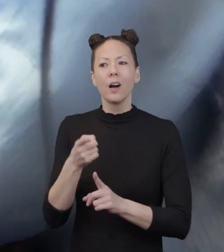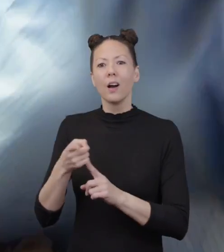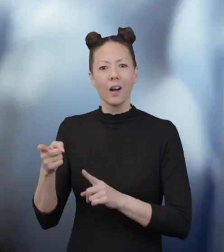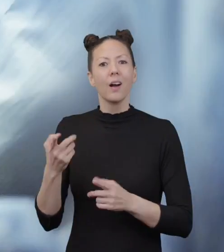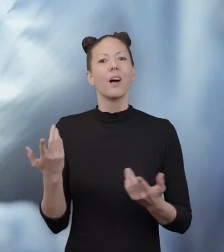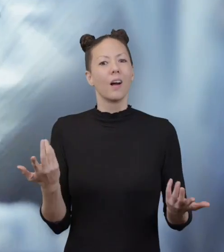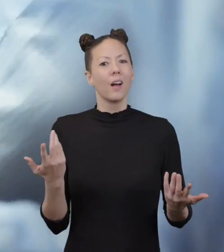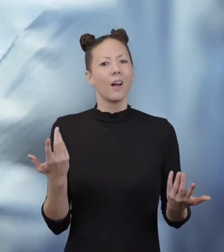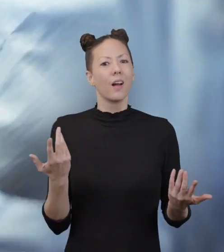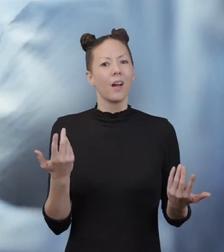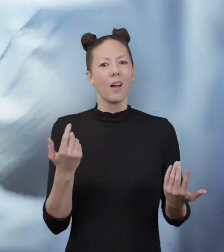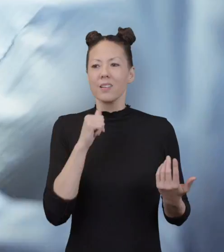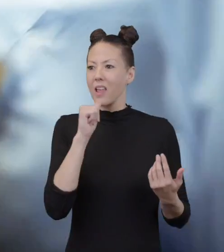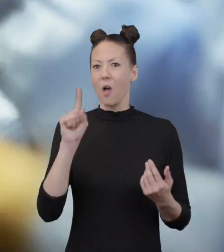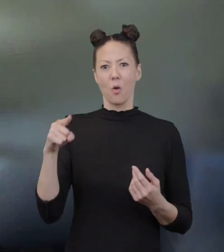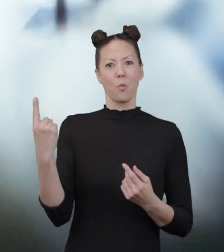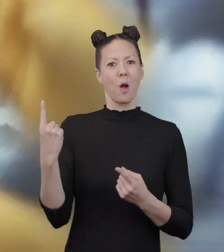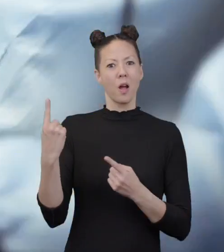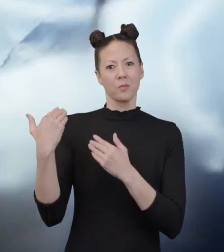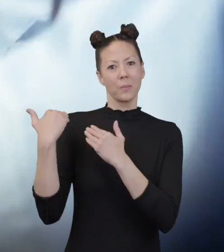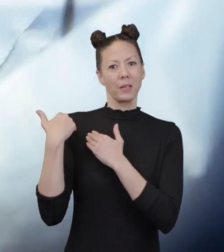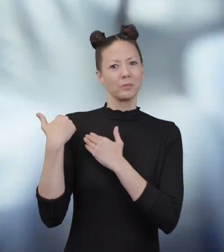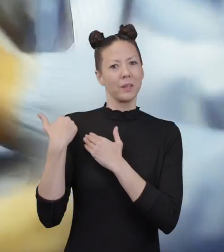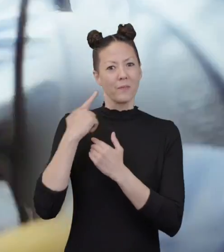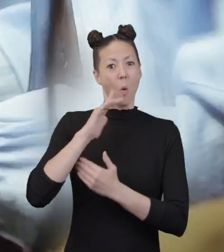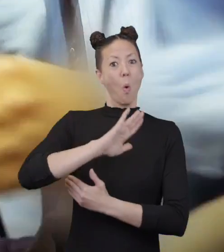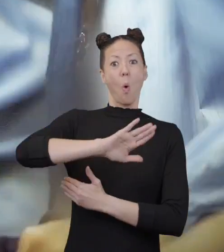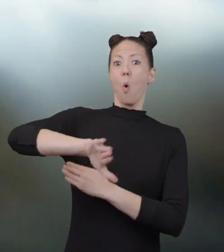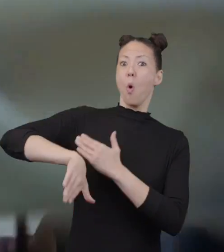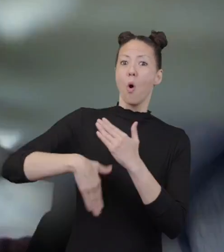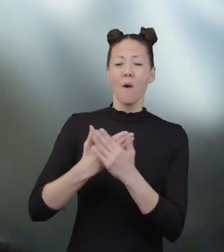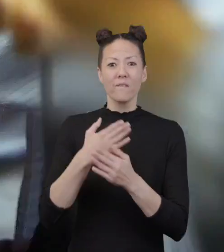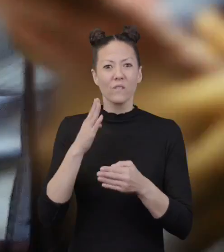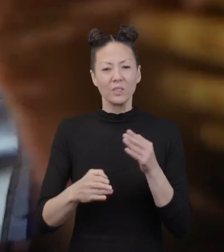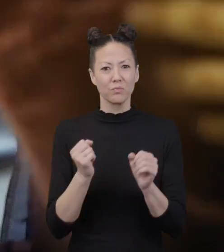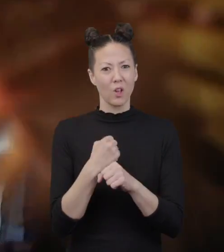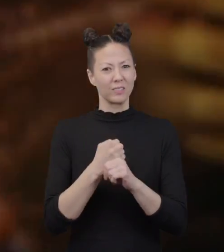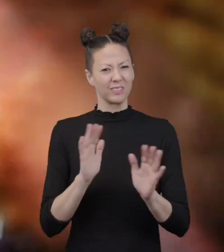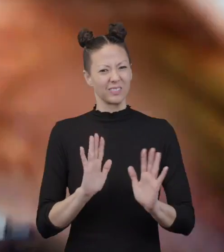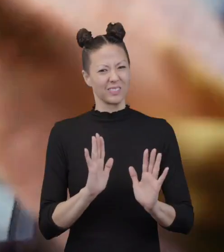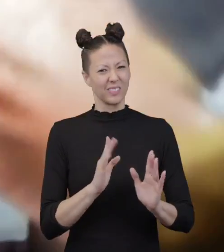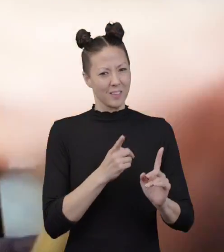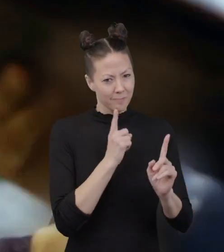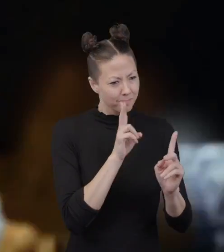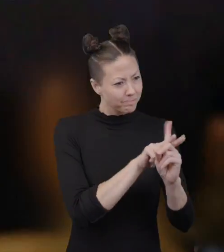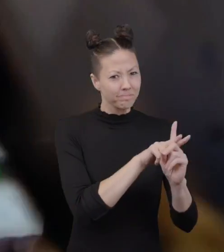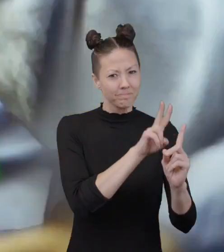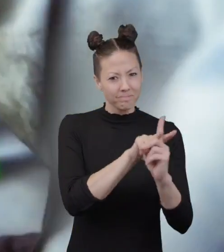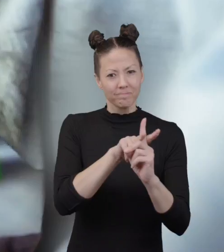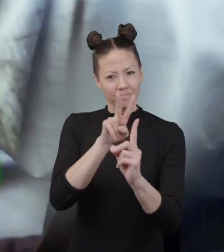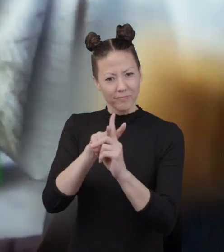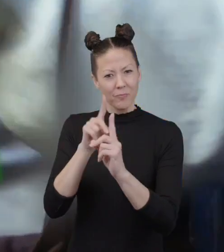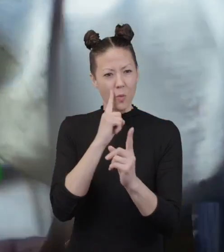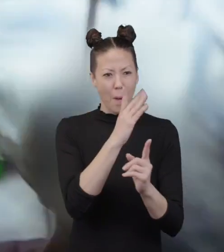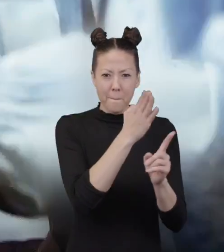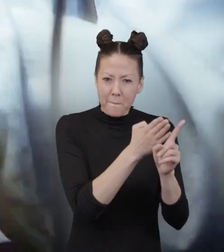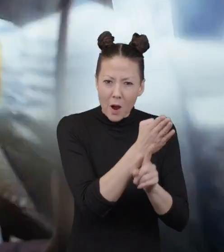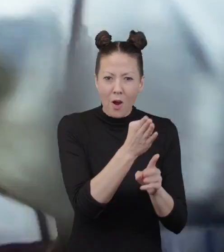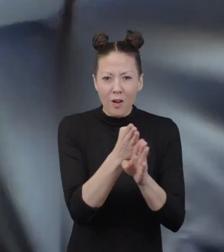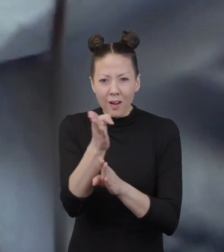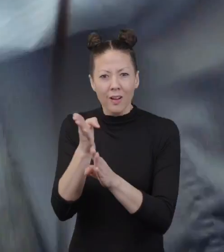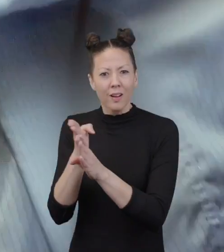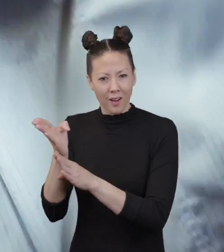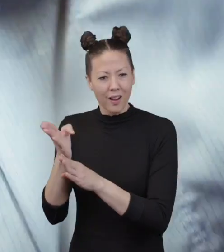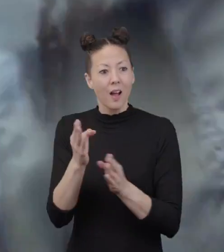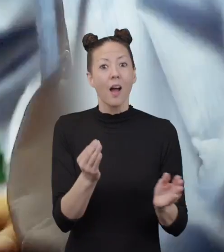No single worker is responsible for the entire finished product. Each worker or machine does one part, and then